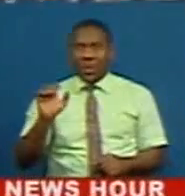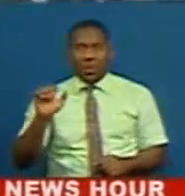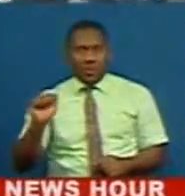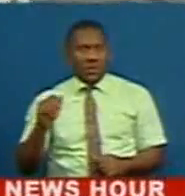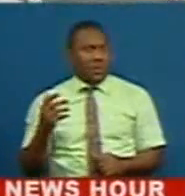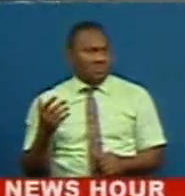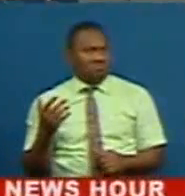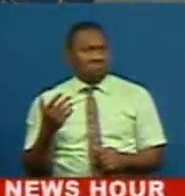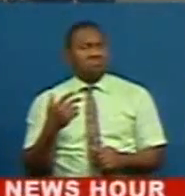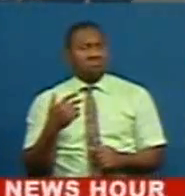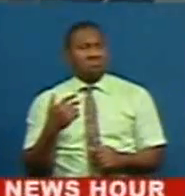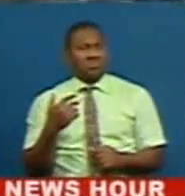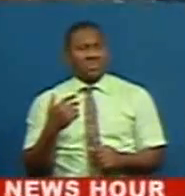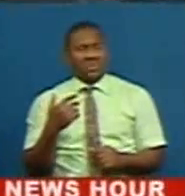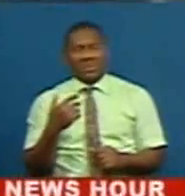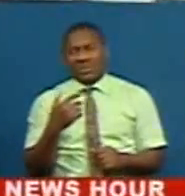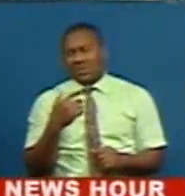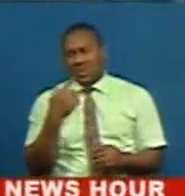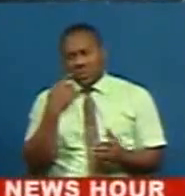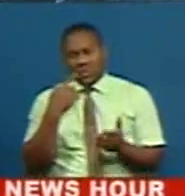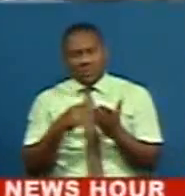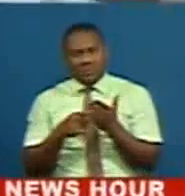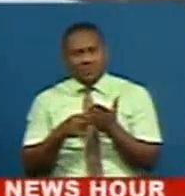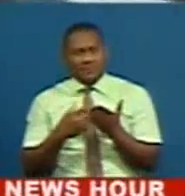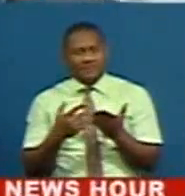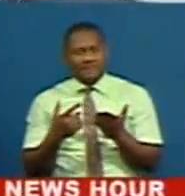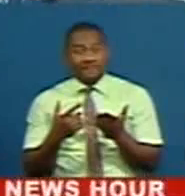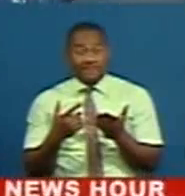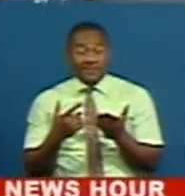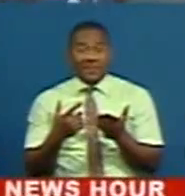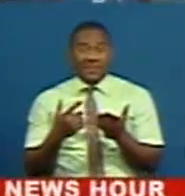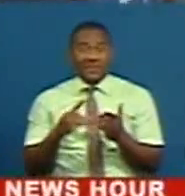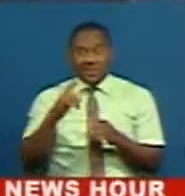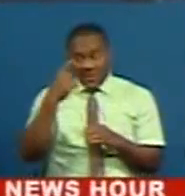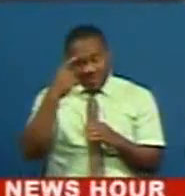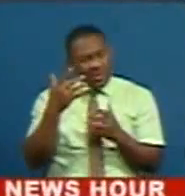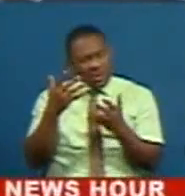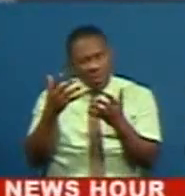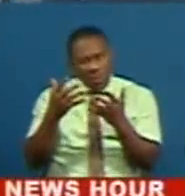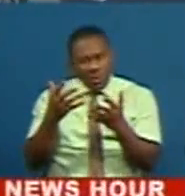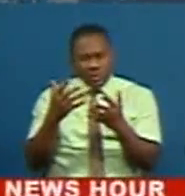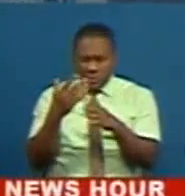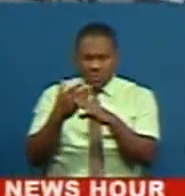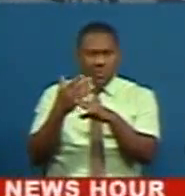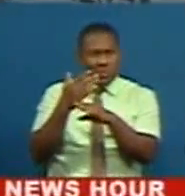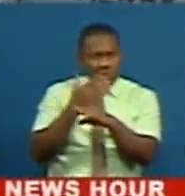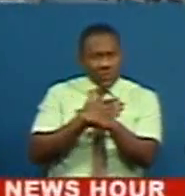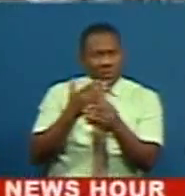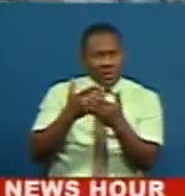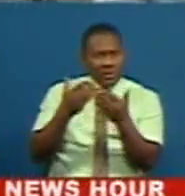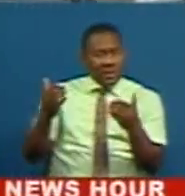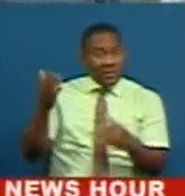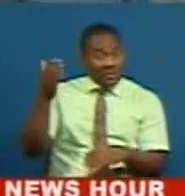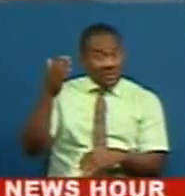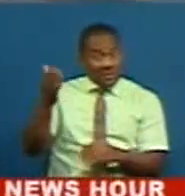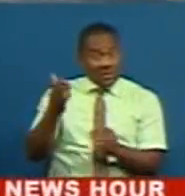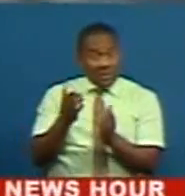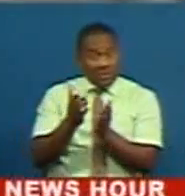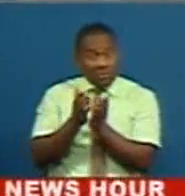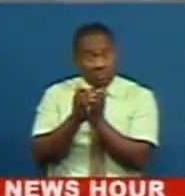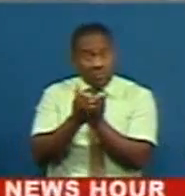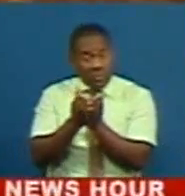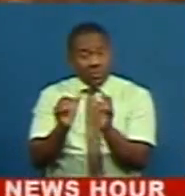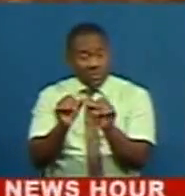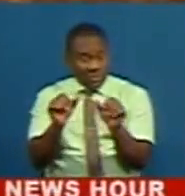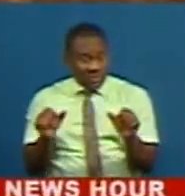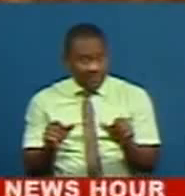the government is working to ensure efficiency at the ports. He assured them that all their challenges will be